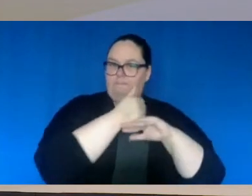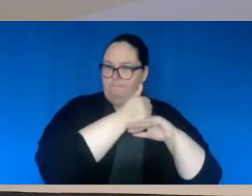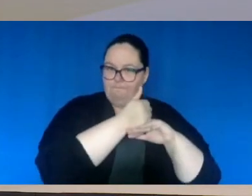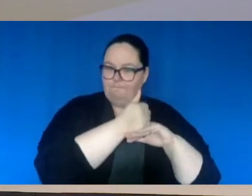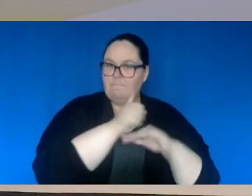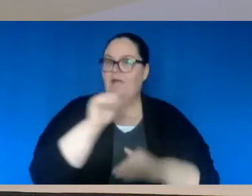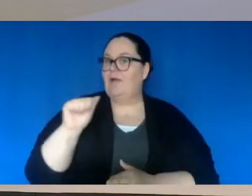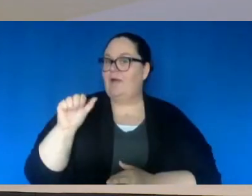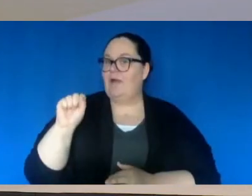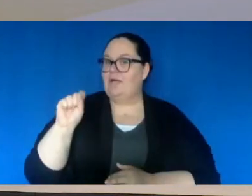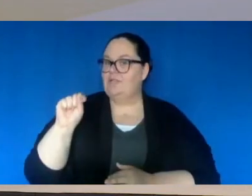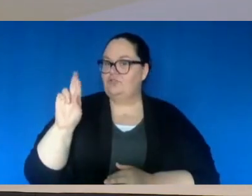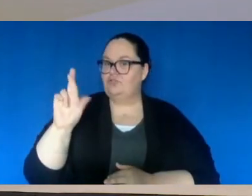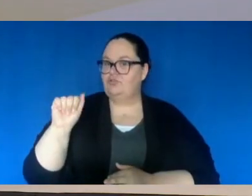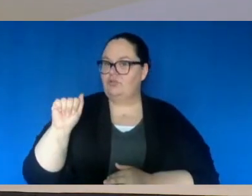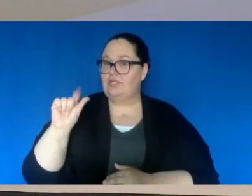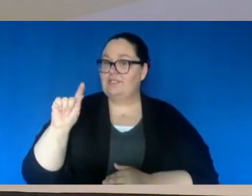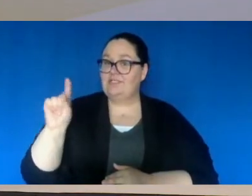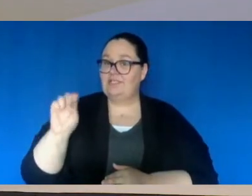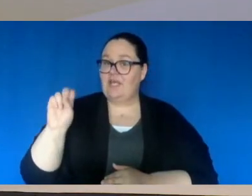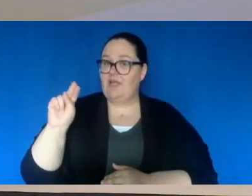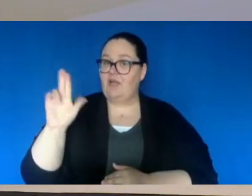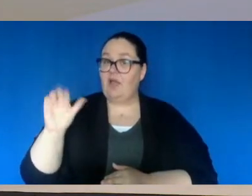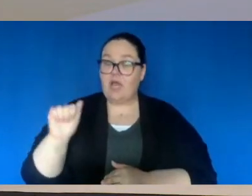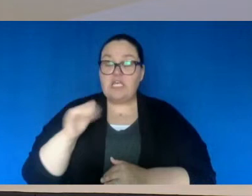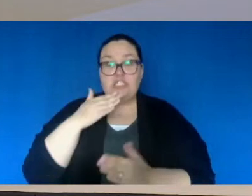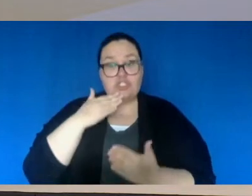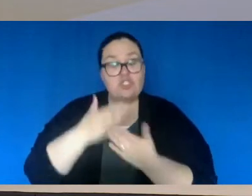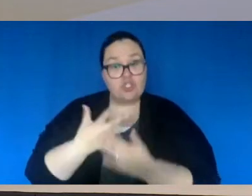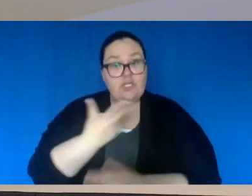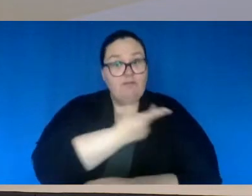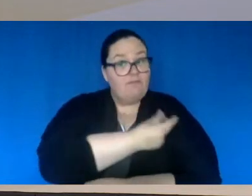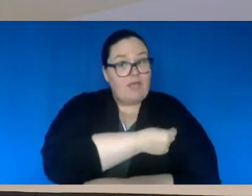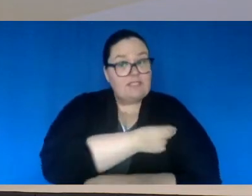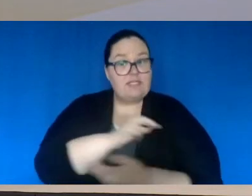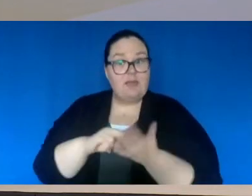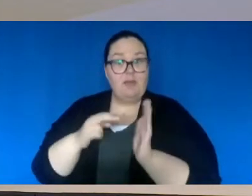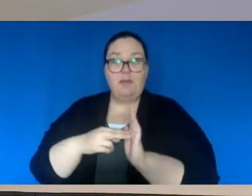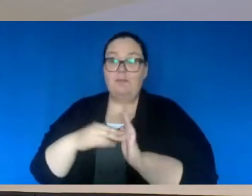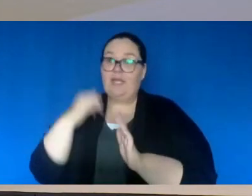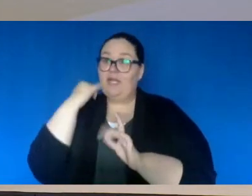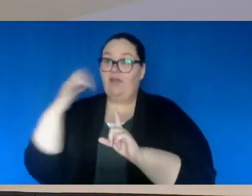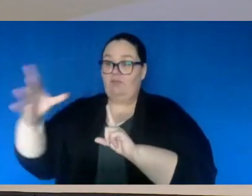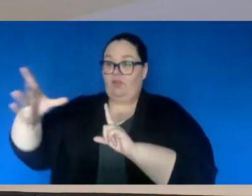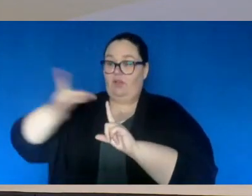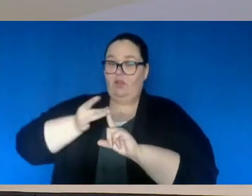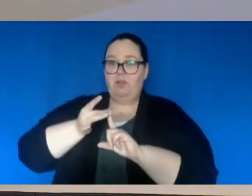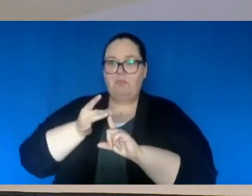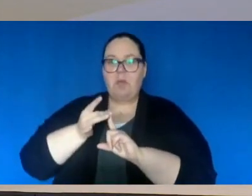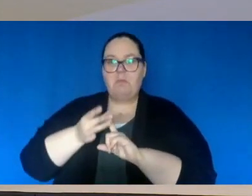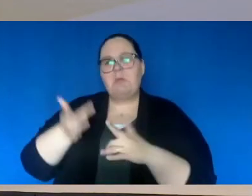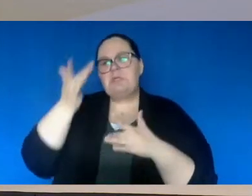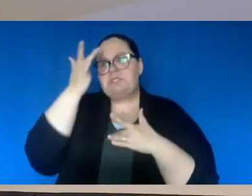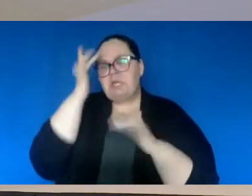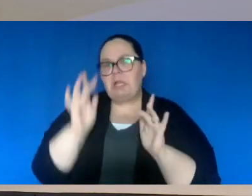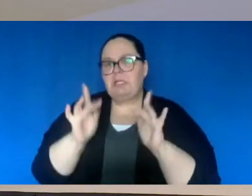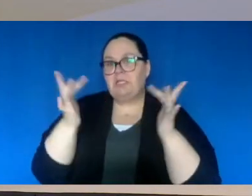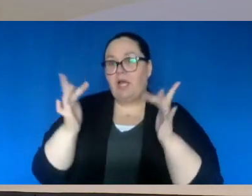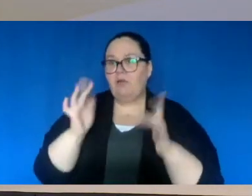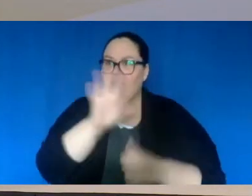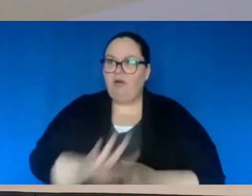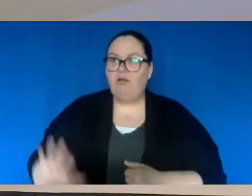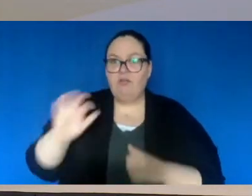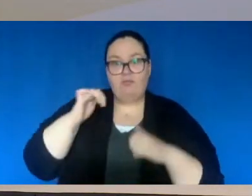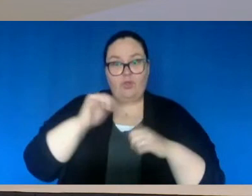AstraZeneca is an effective vaccine, decreasing your chances of moderate to severe disease, and is used in 110 countries around the